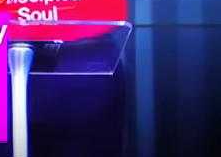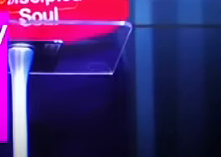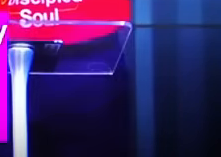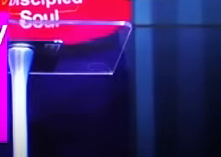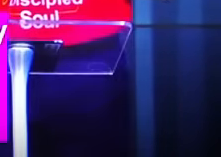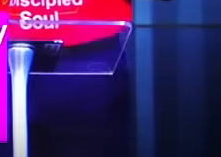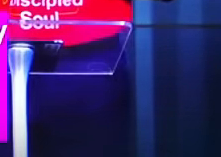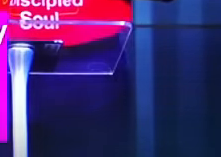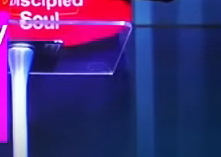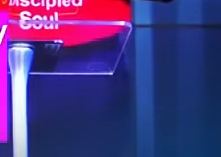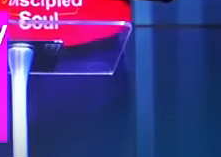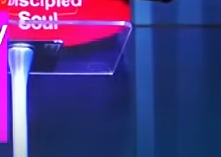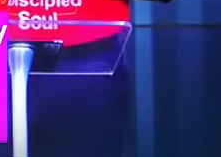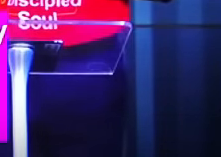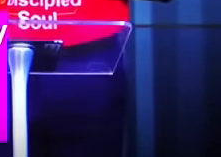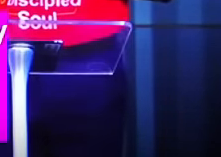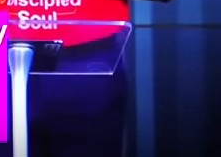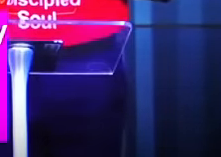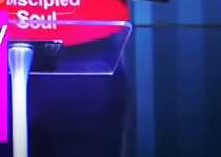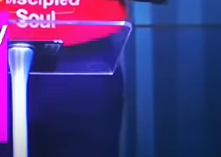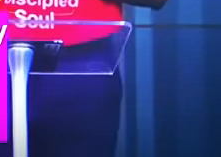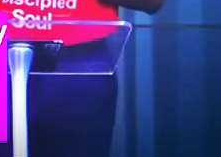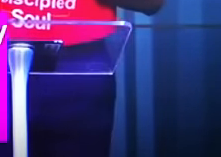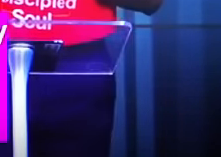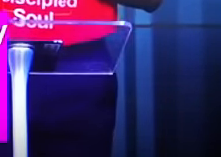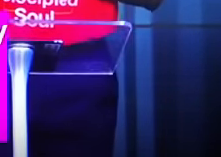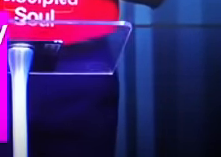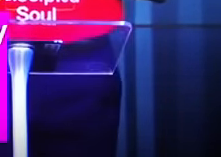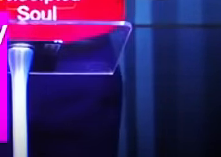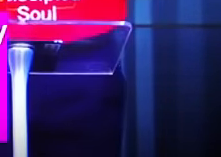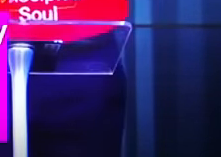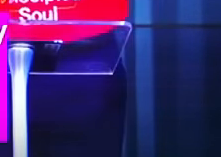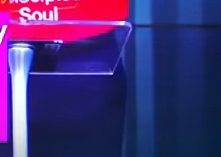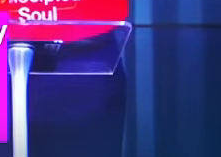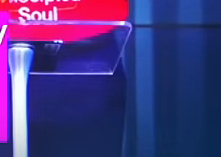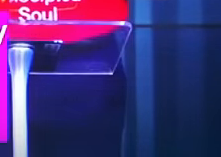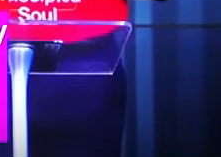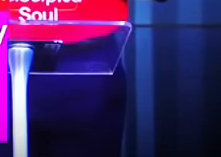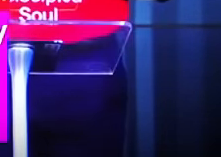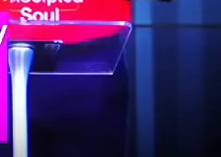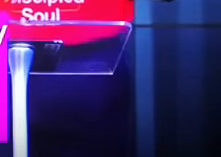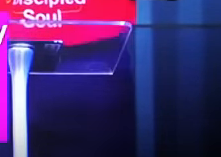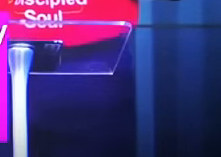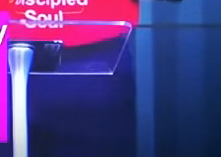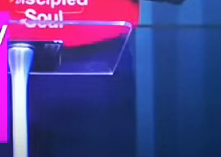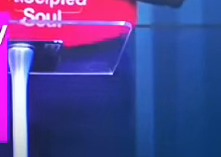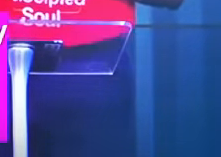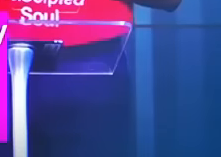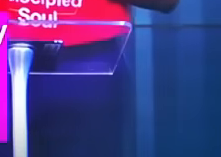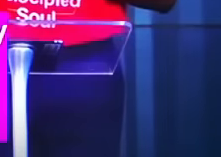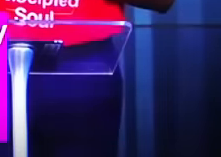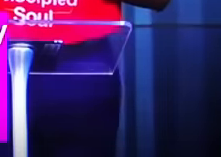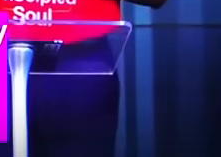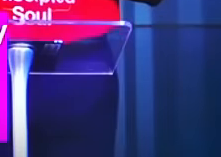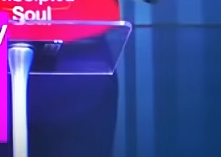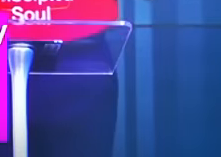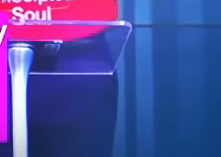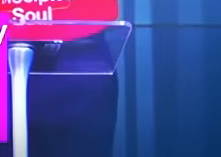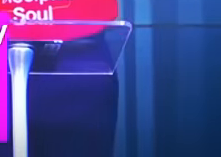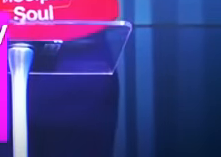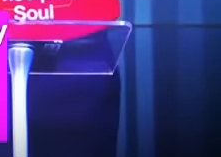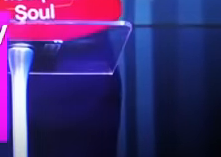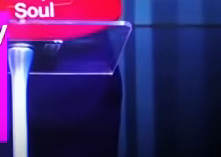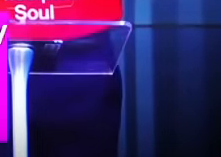go so he may worship me. But you refuse to let him go, so I'll kill